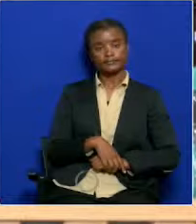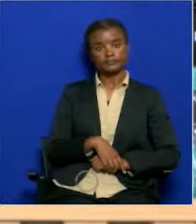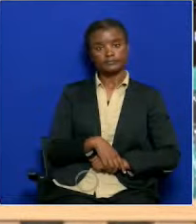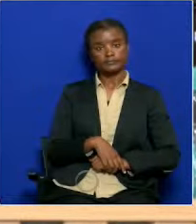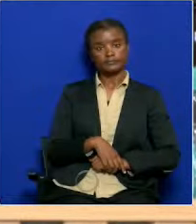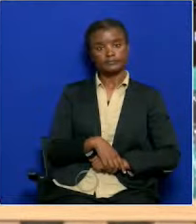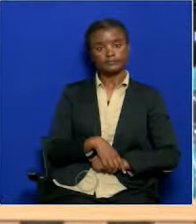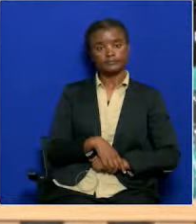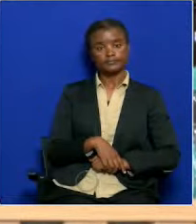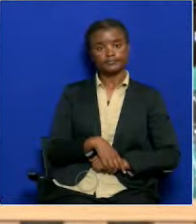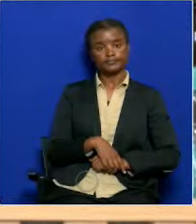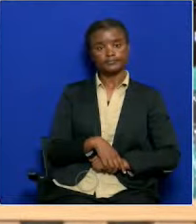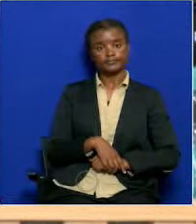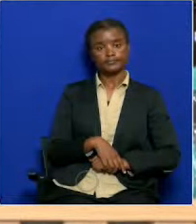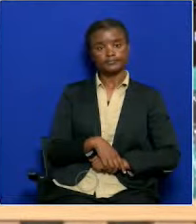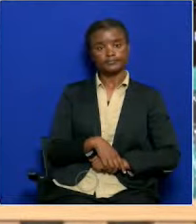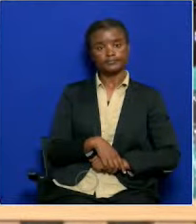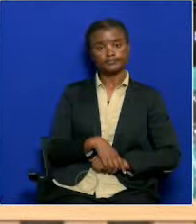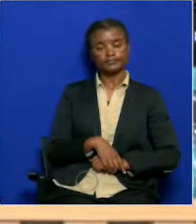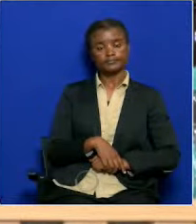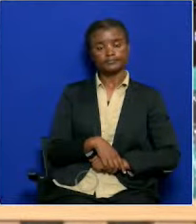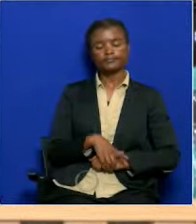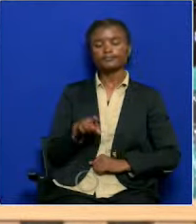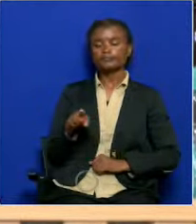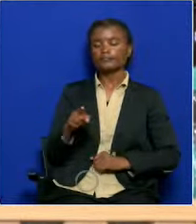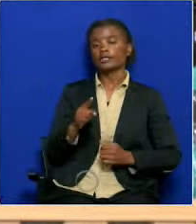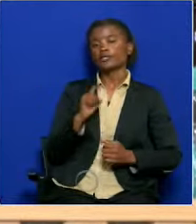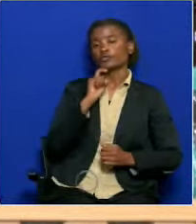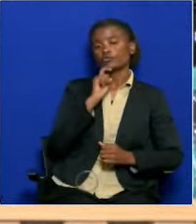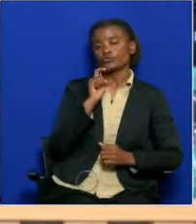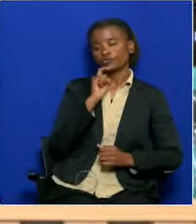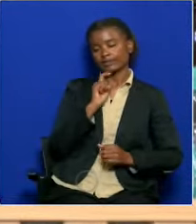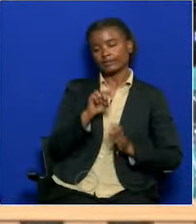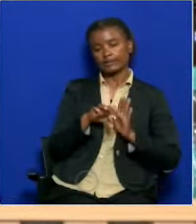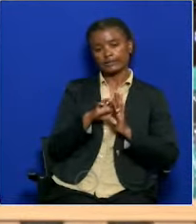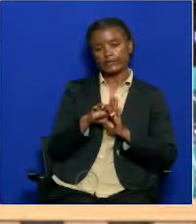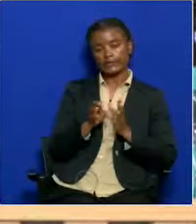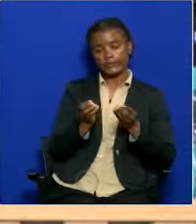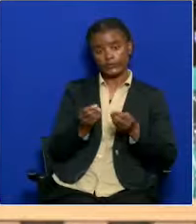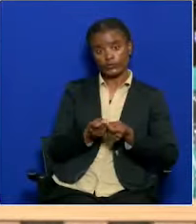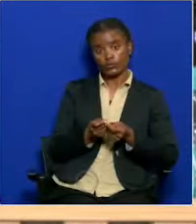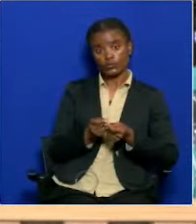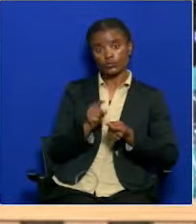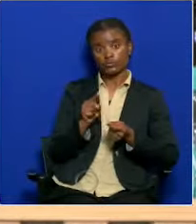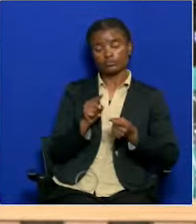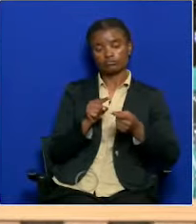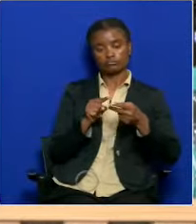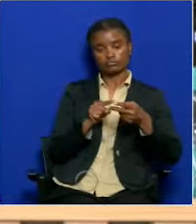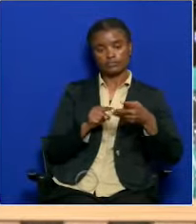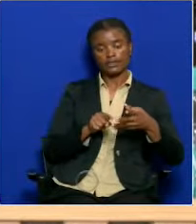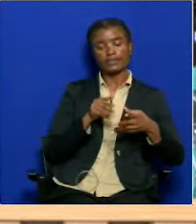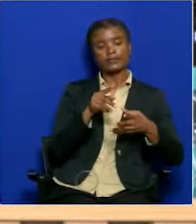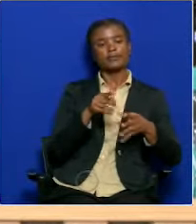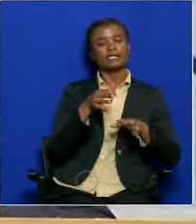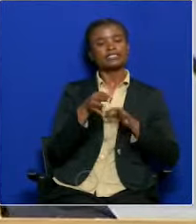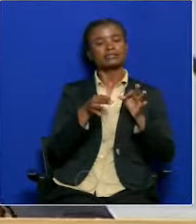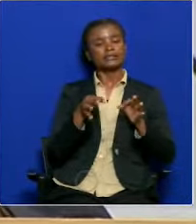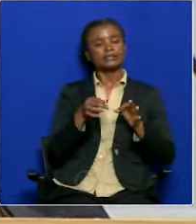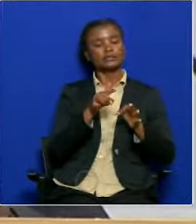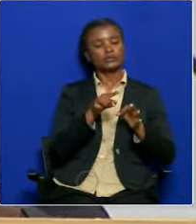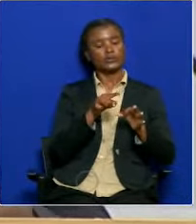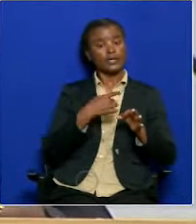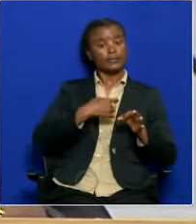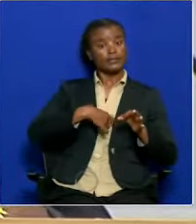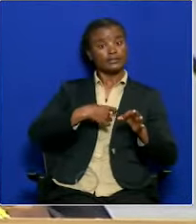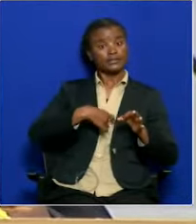Jen, I'm just going to use a few examples just to demonstrate some of the personal interactions and personal favors. 157.